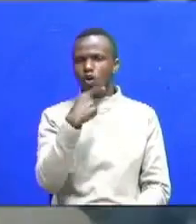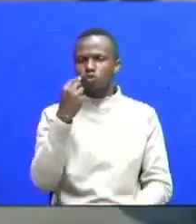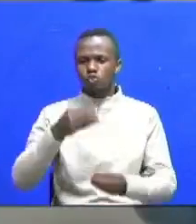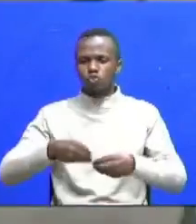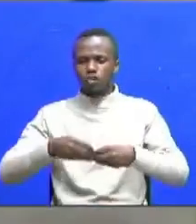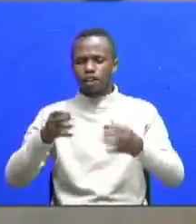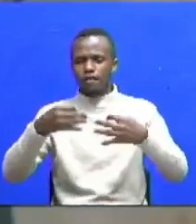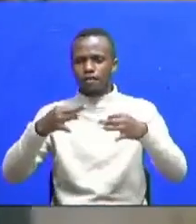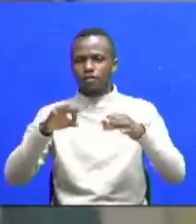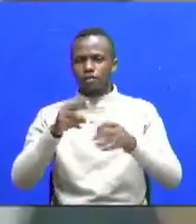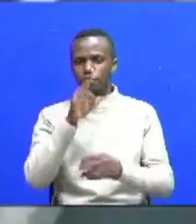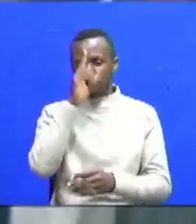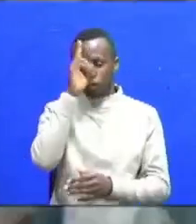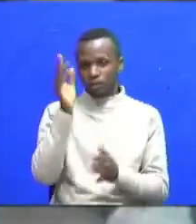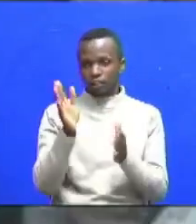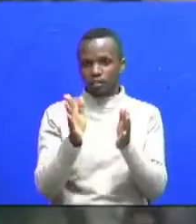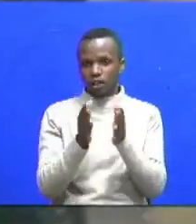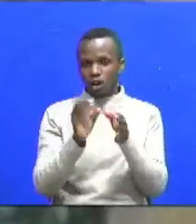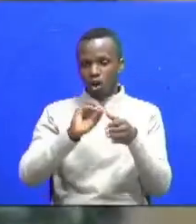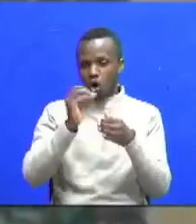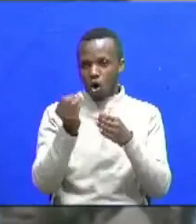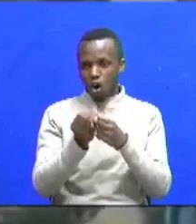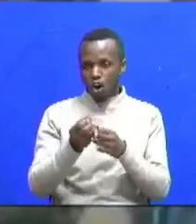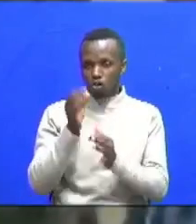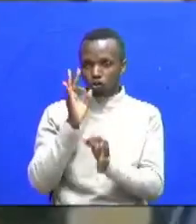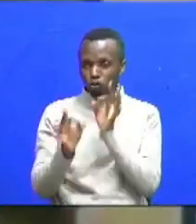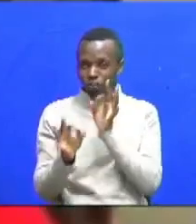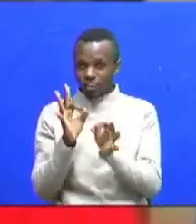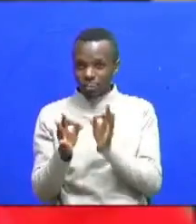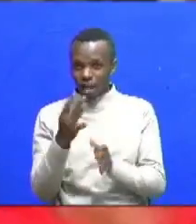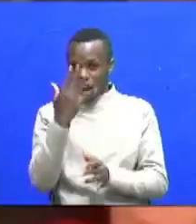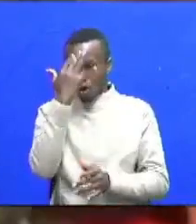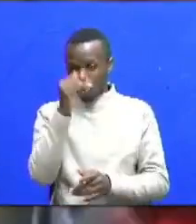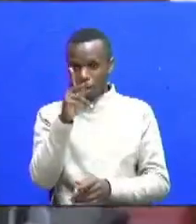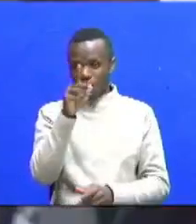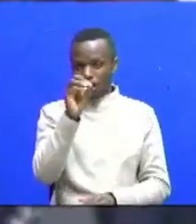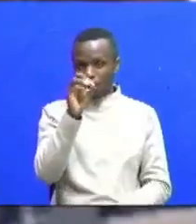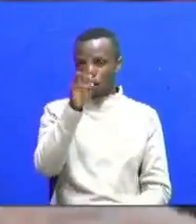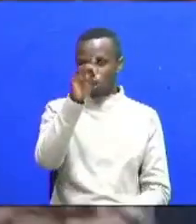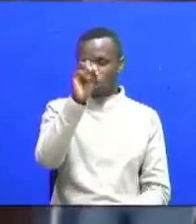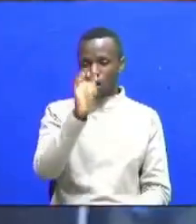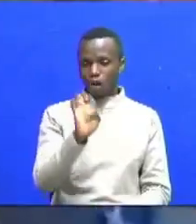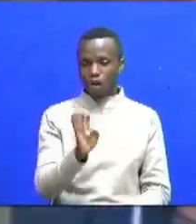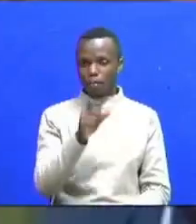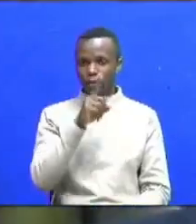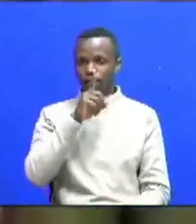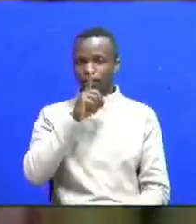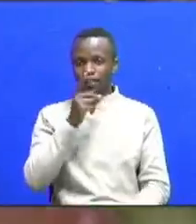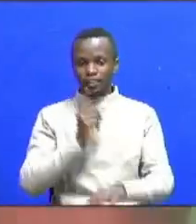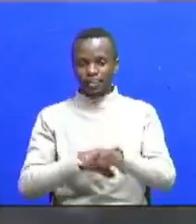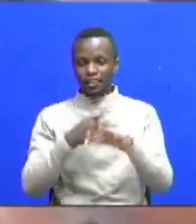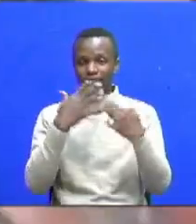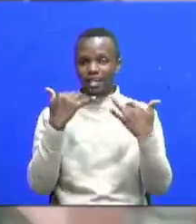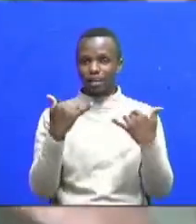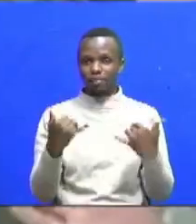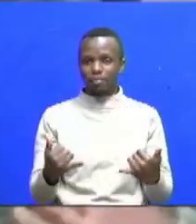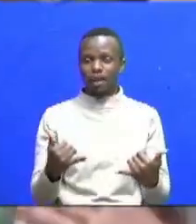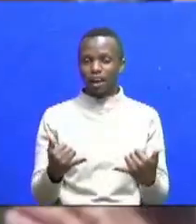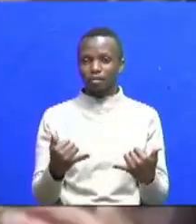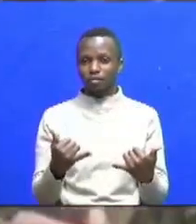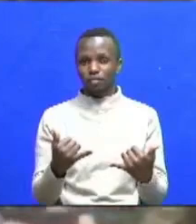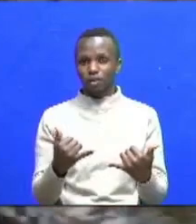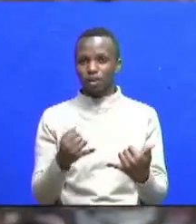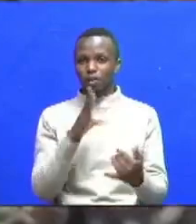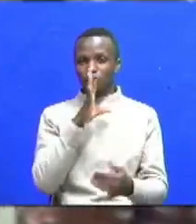the police or the judiciary? Why is the Chief Justice acting oblivious about this temerity and bravado by the